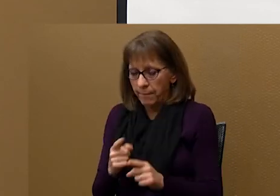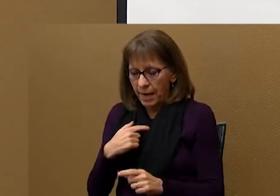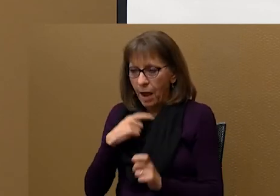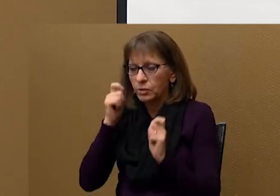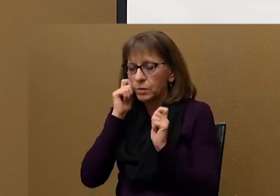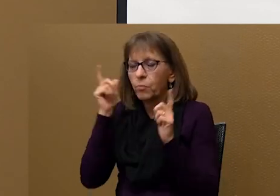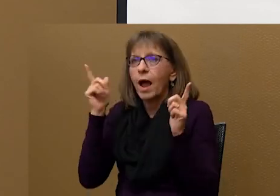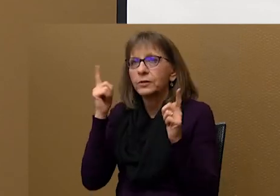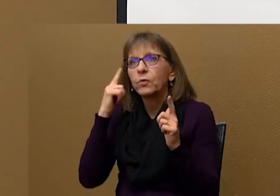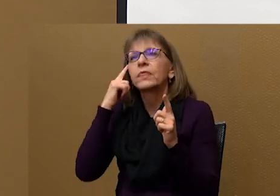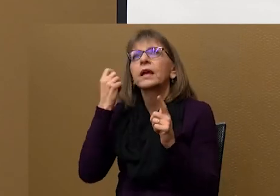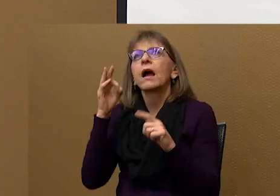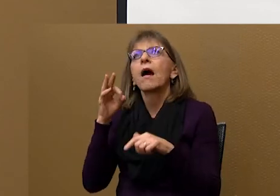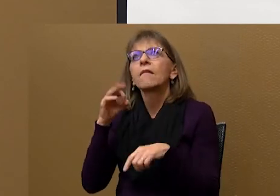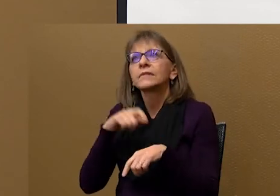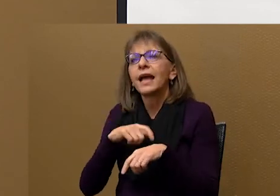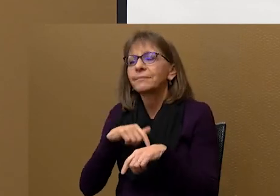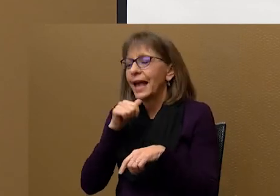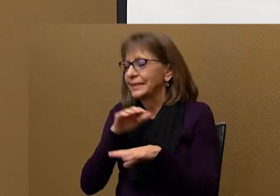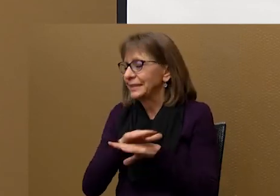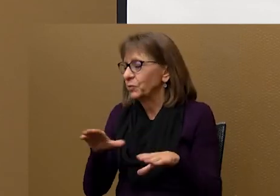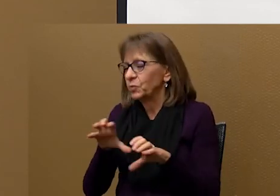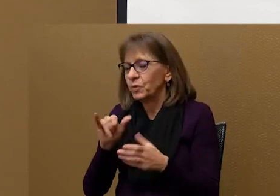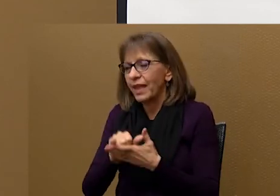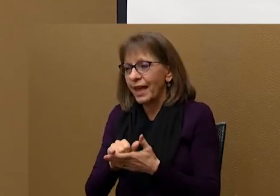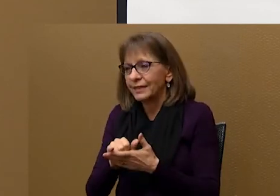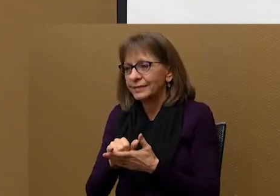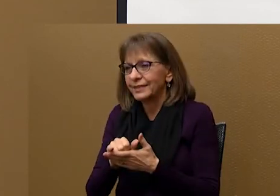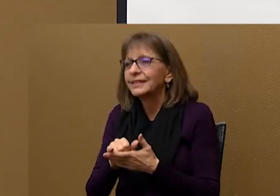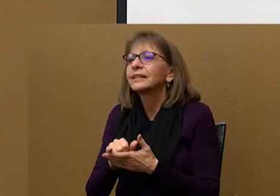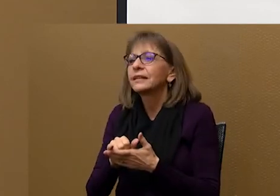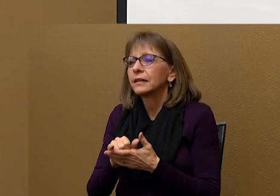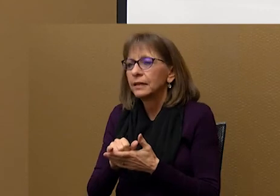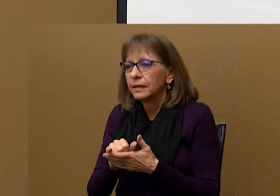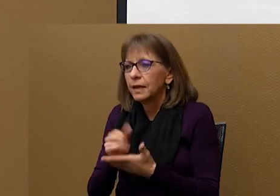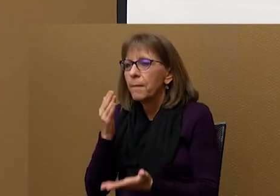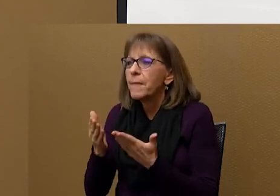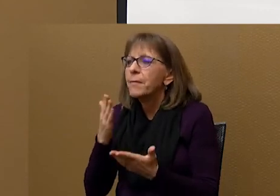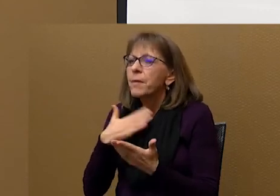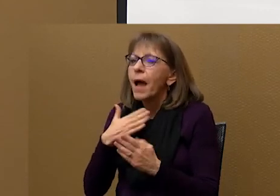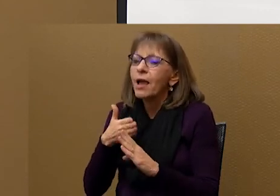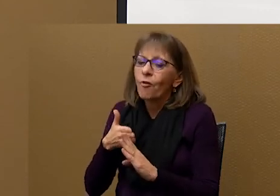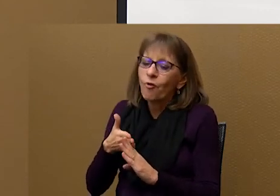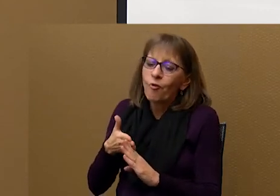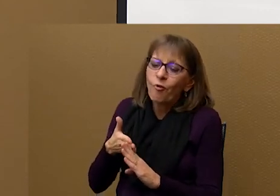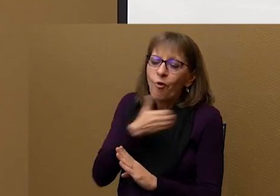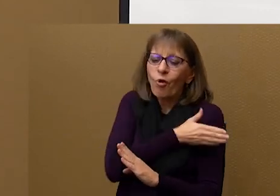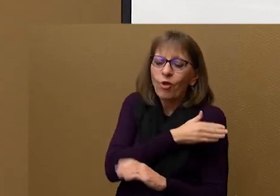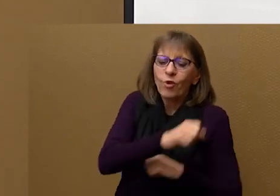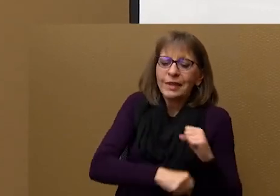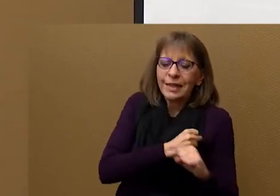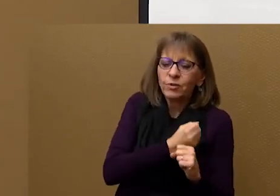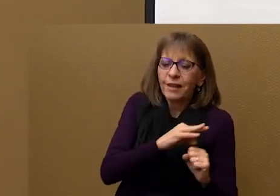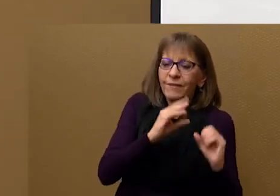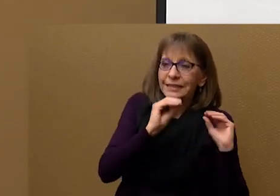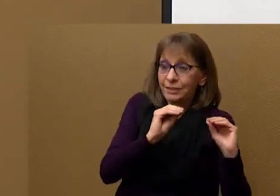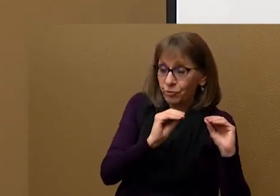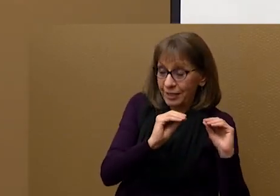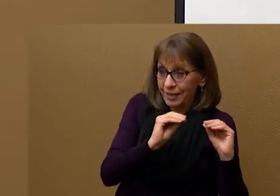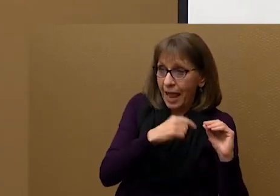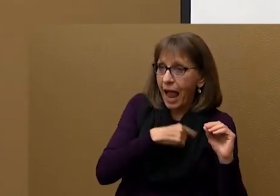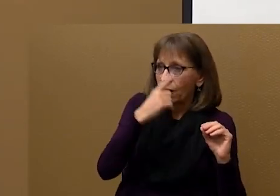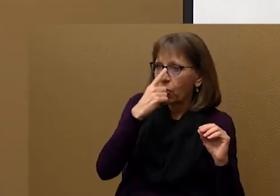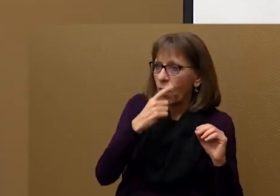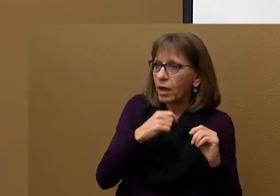surprised to think of times that I didn't do this. And maybe like in my earlier years of teaching, when I thought